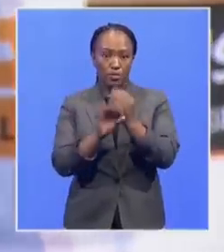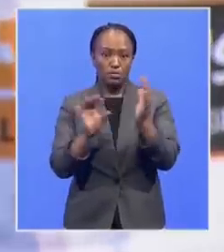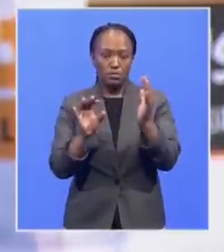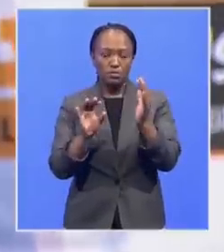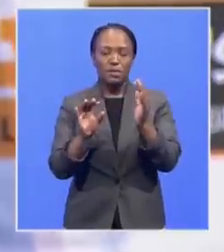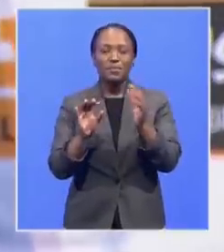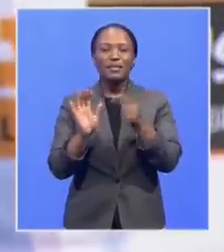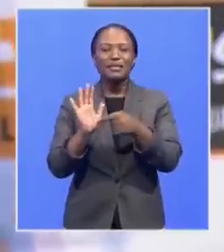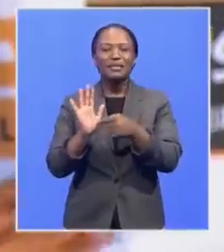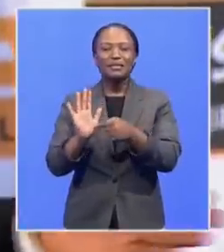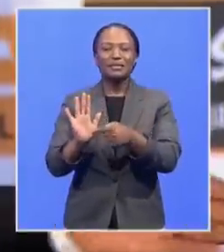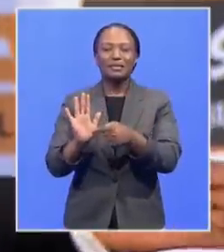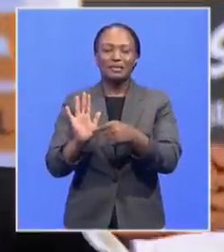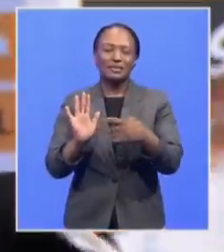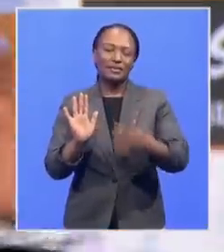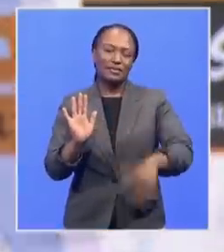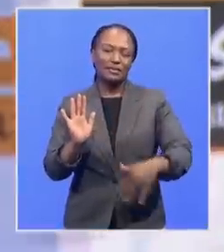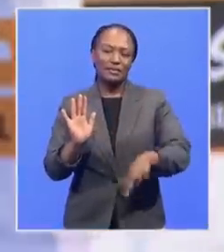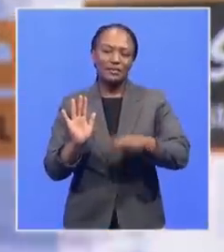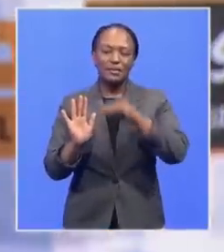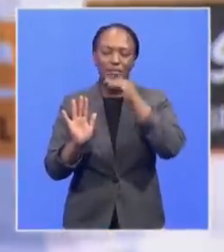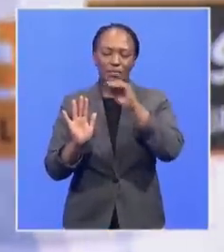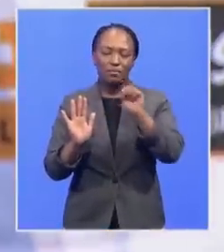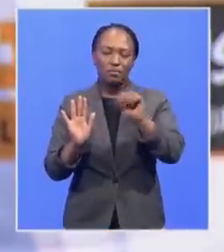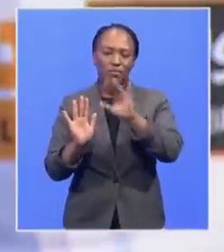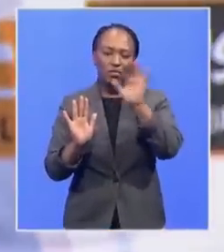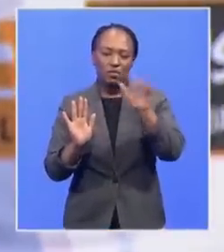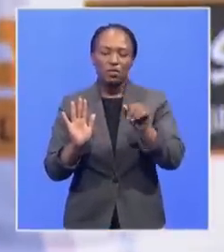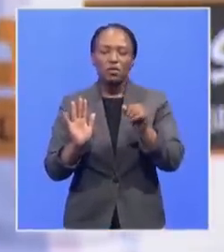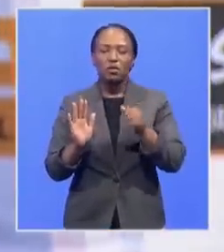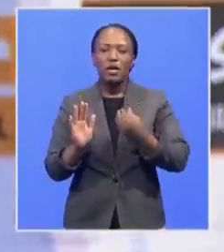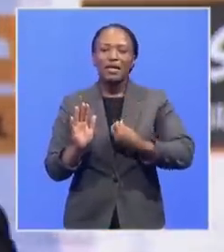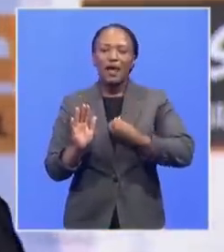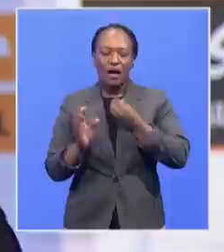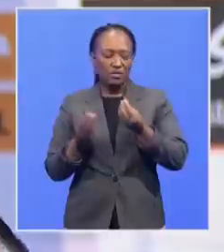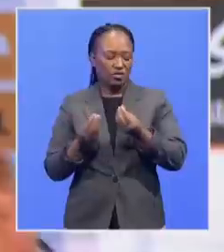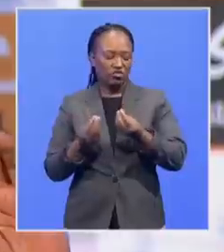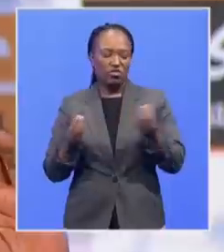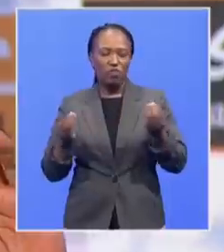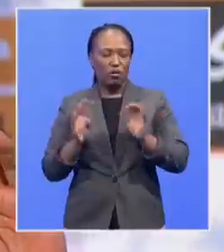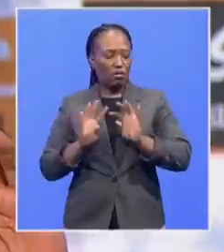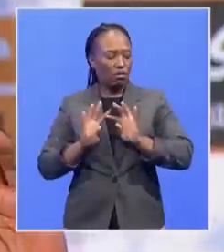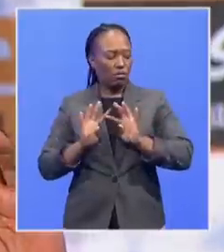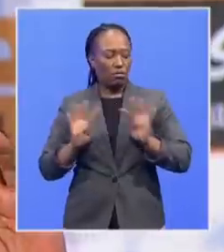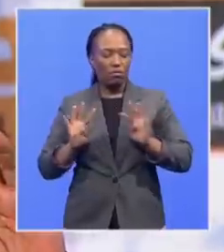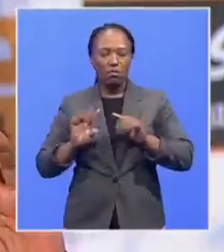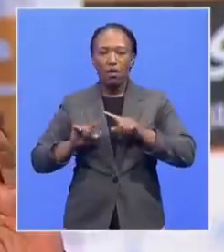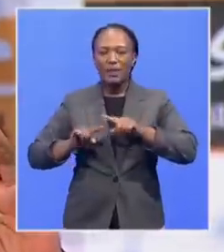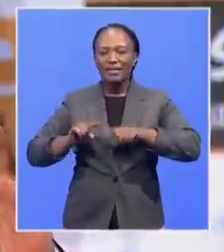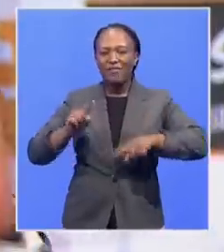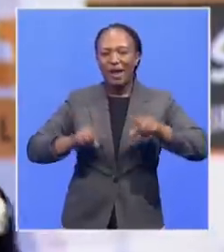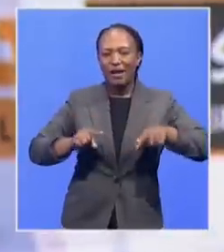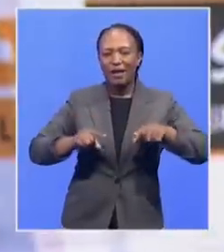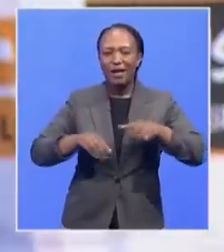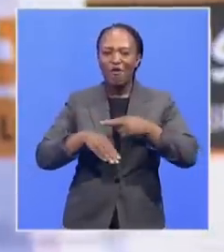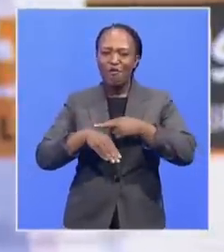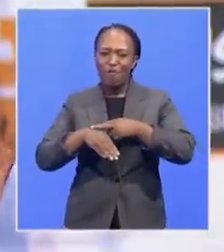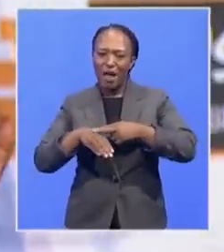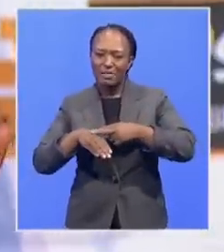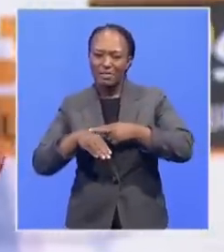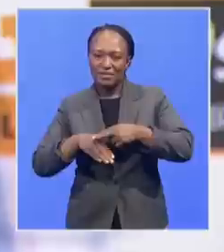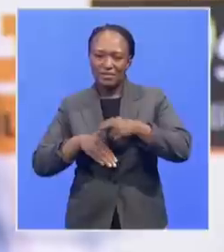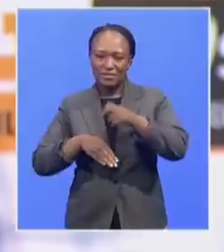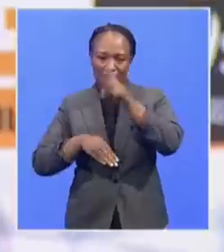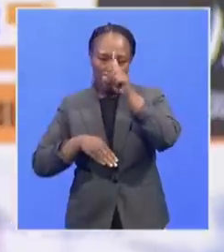Africans. Read by young children from different race groups, projecting